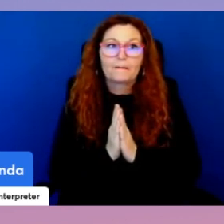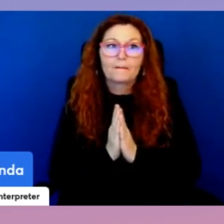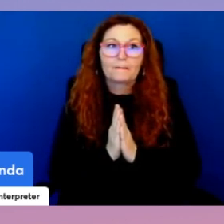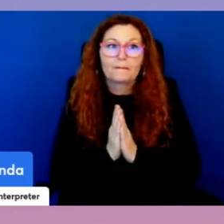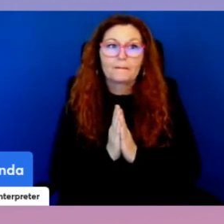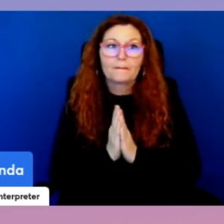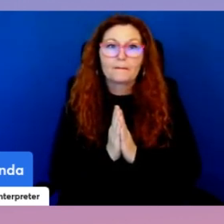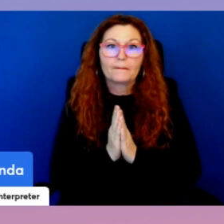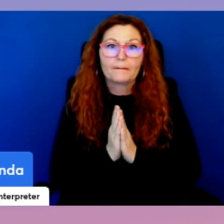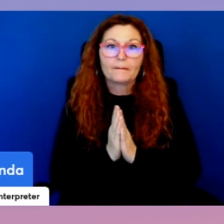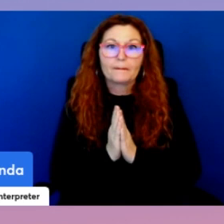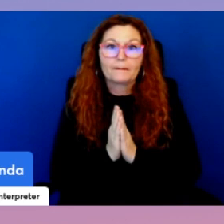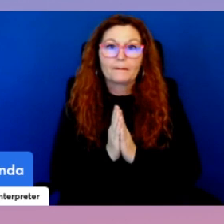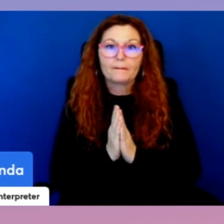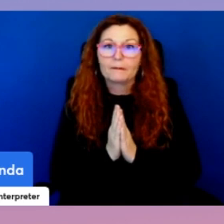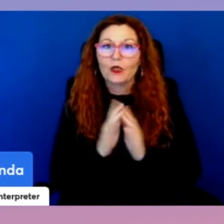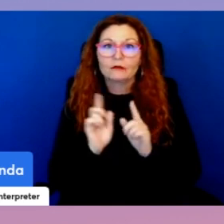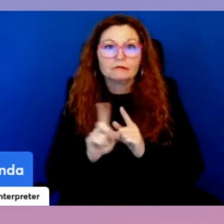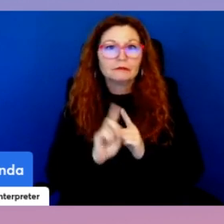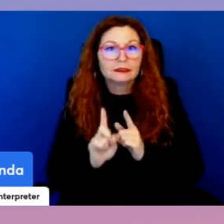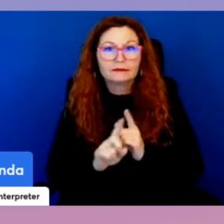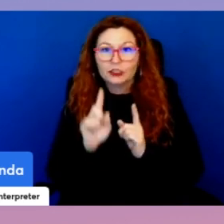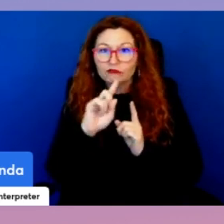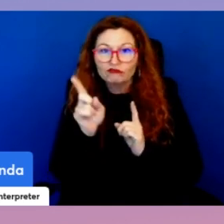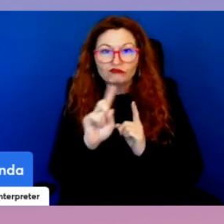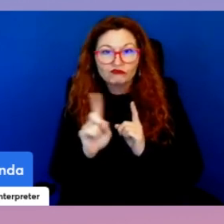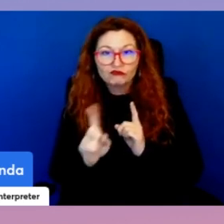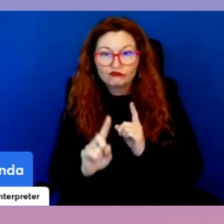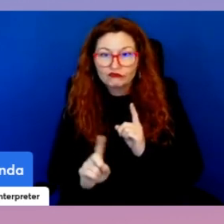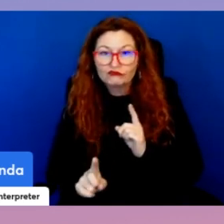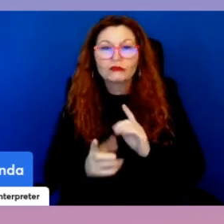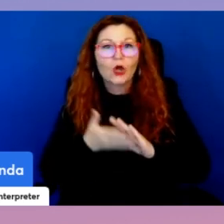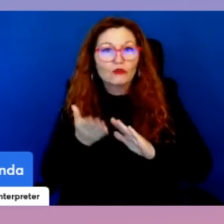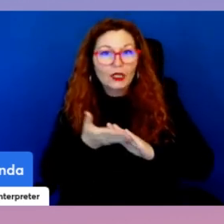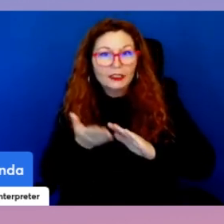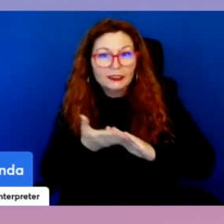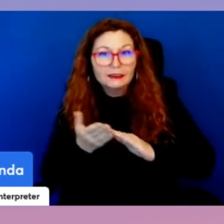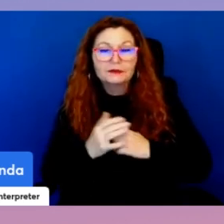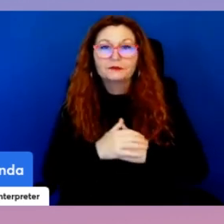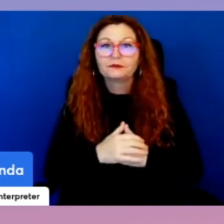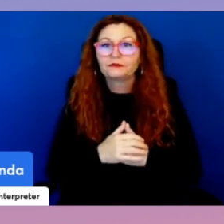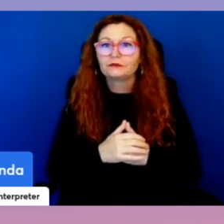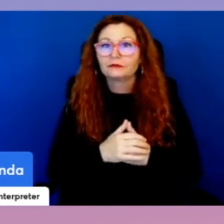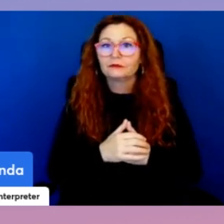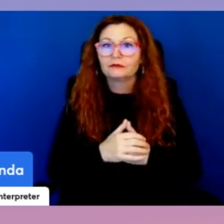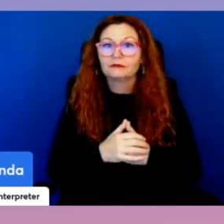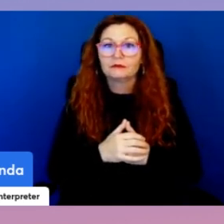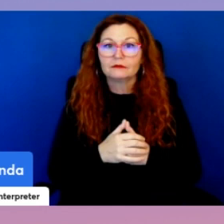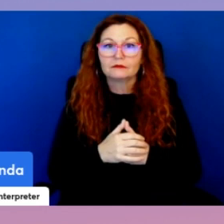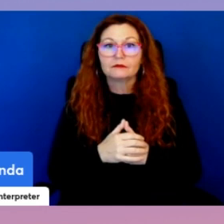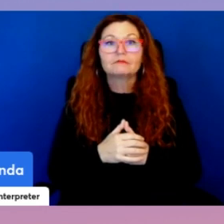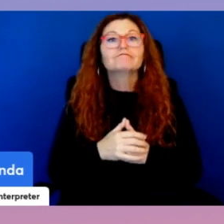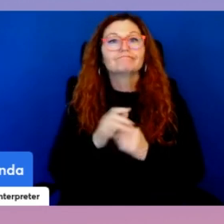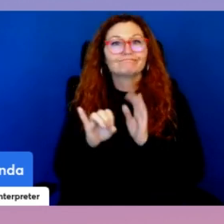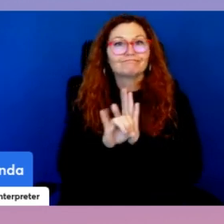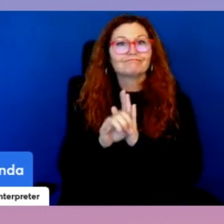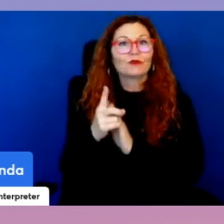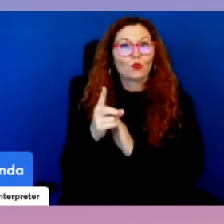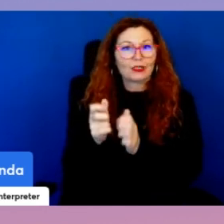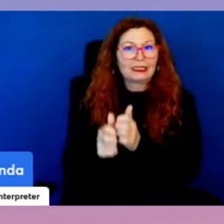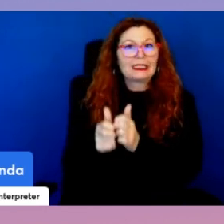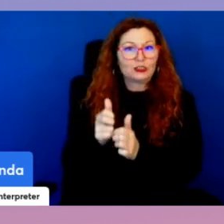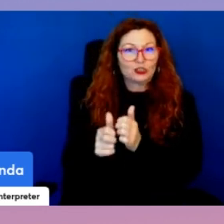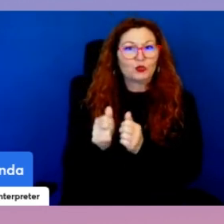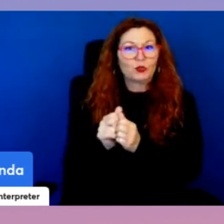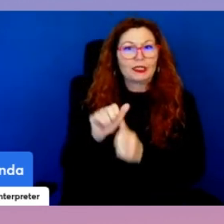all the different pieces are running, and there is an issue here with